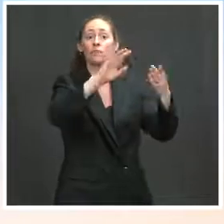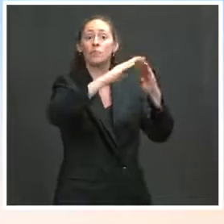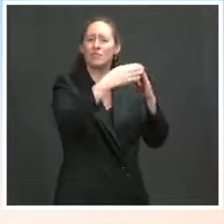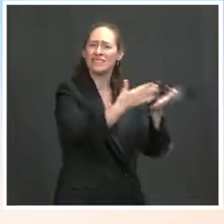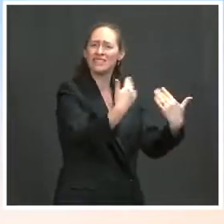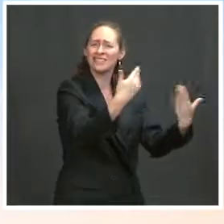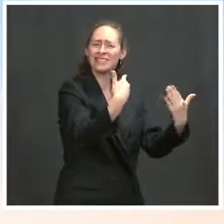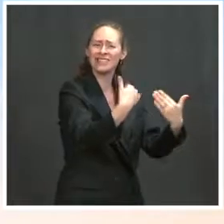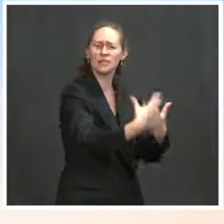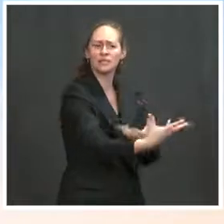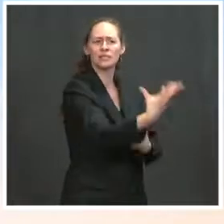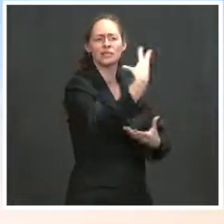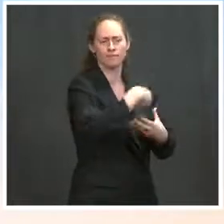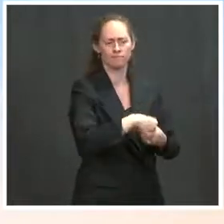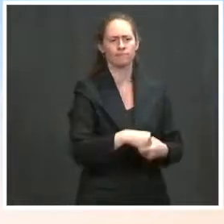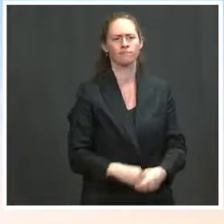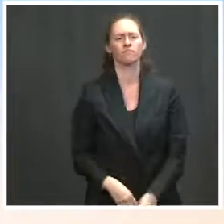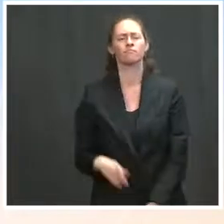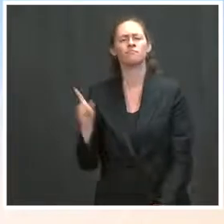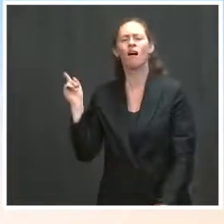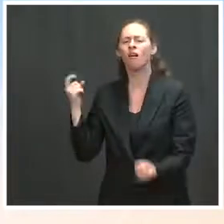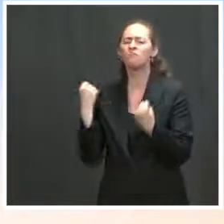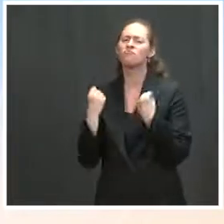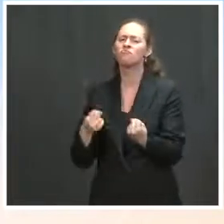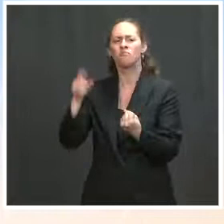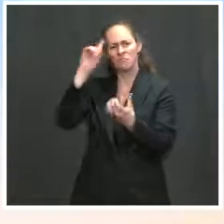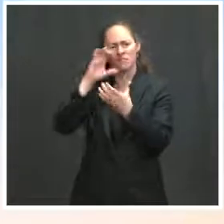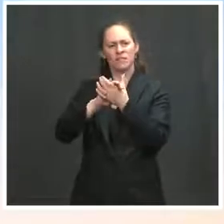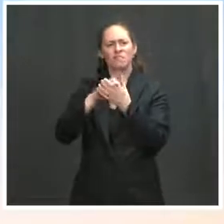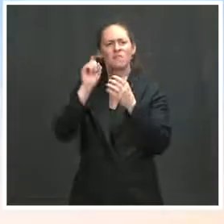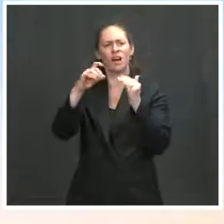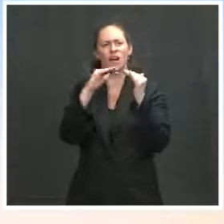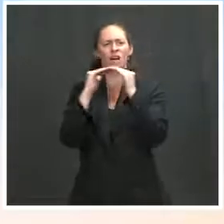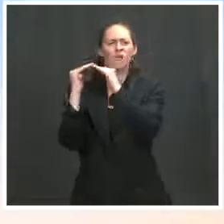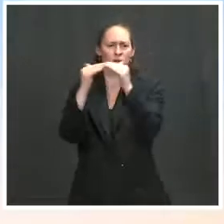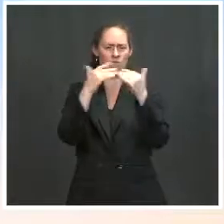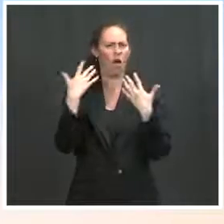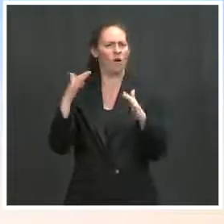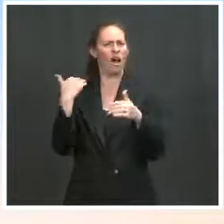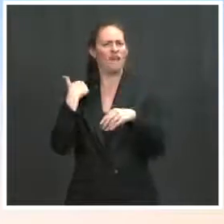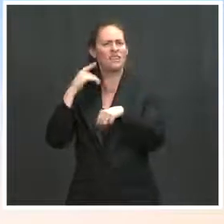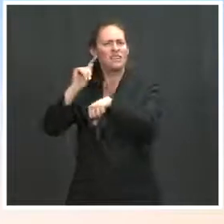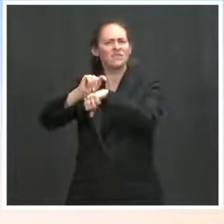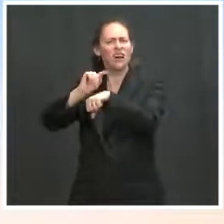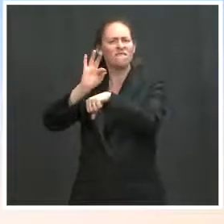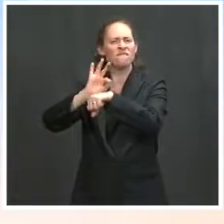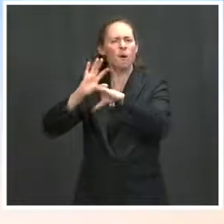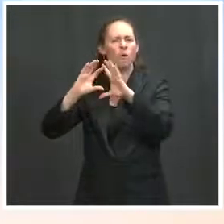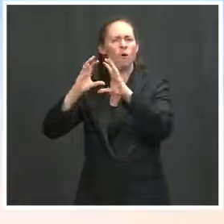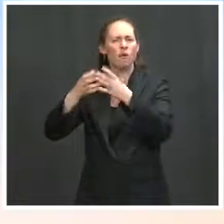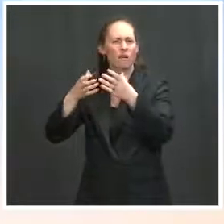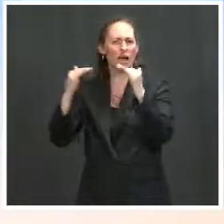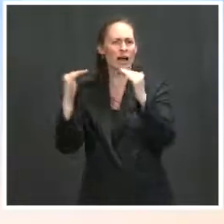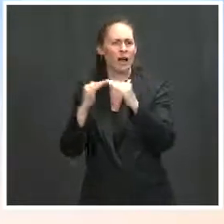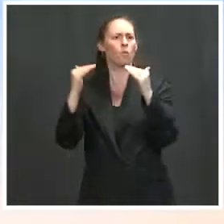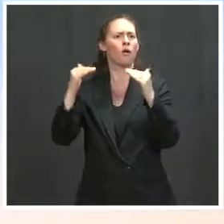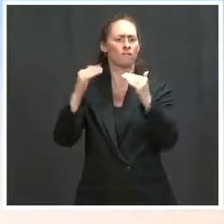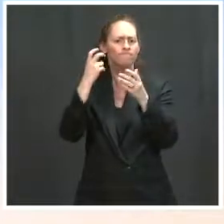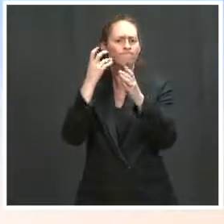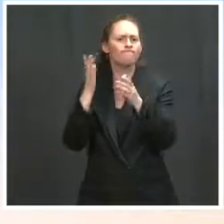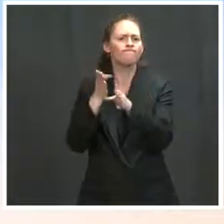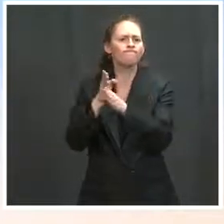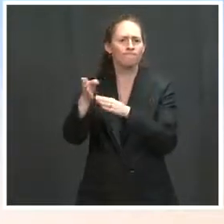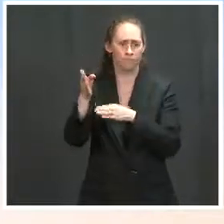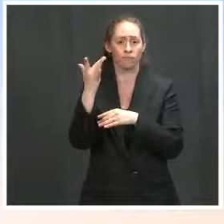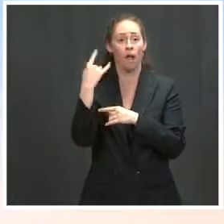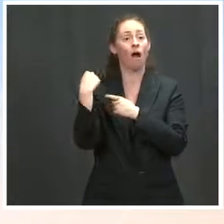do. Equity, we have a equity task force. There's a reason why we have that, because we want to make sure we don't leave communities behind.